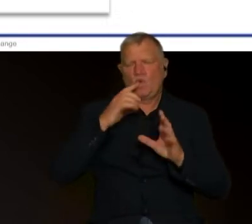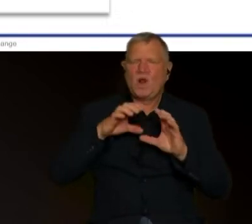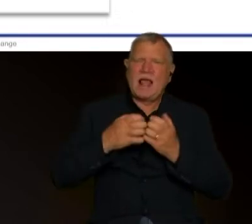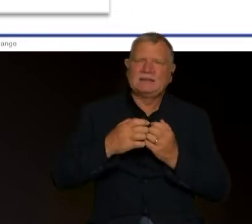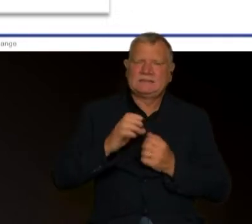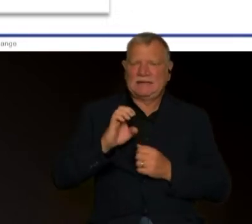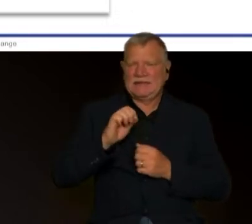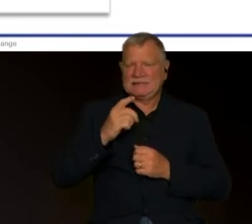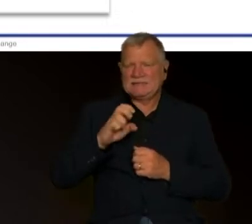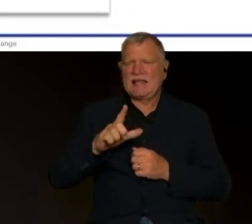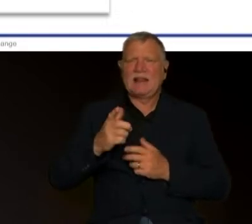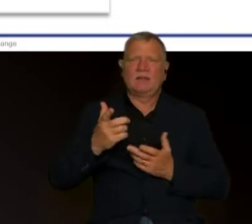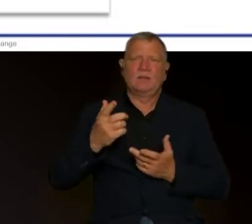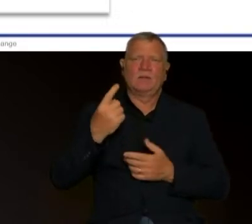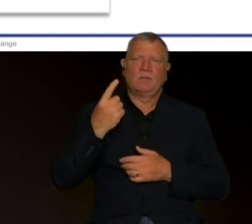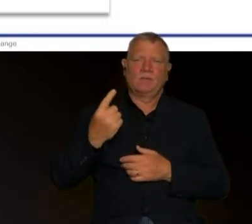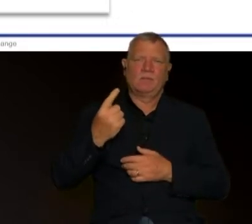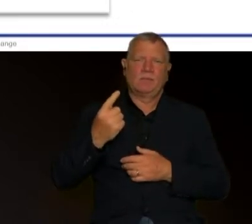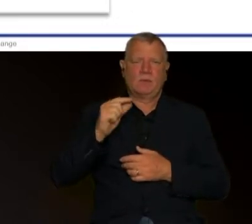employee training.